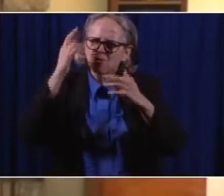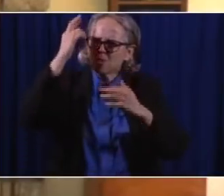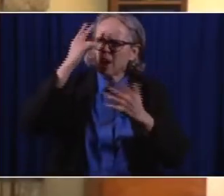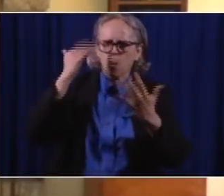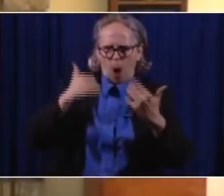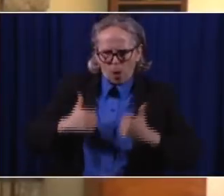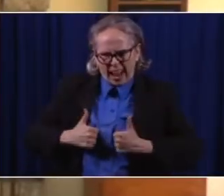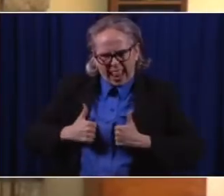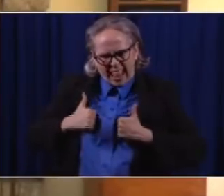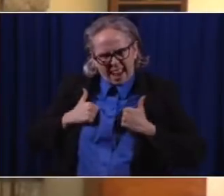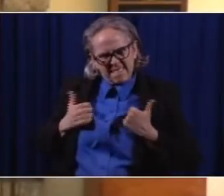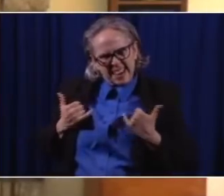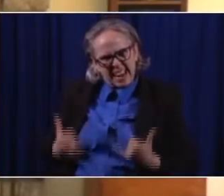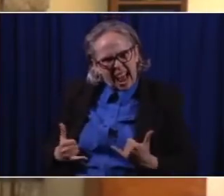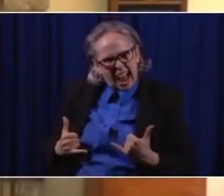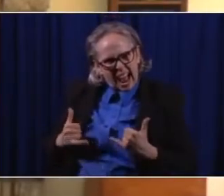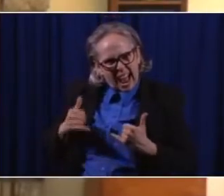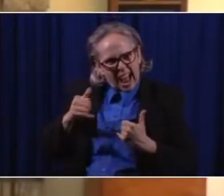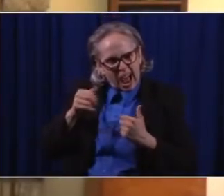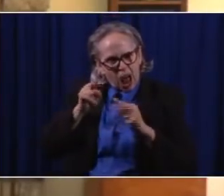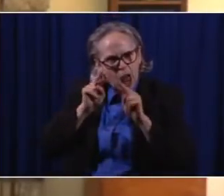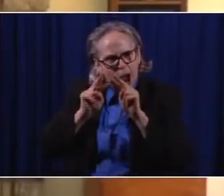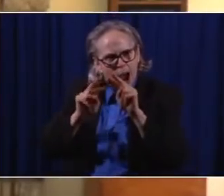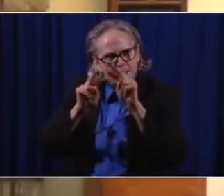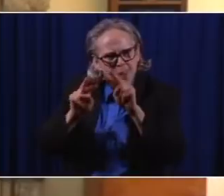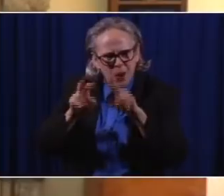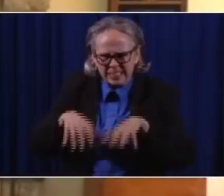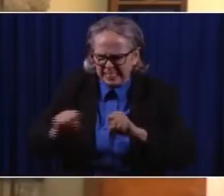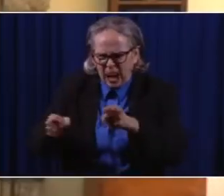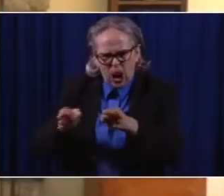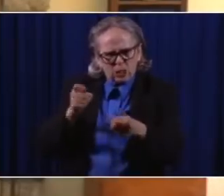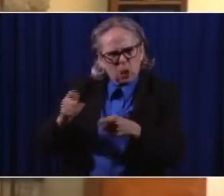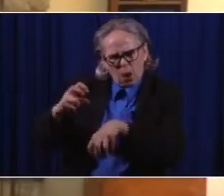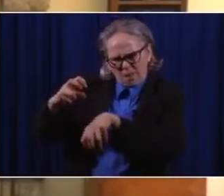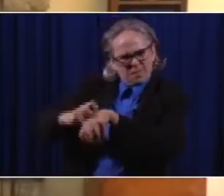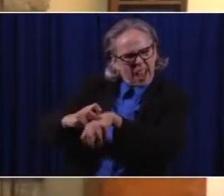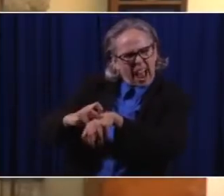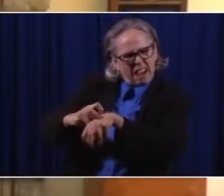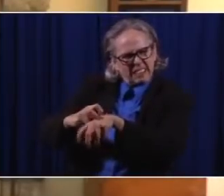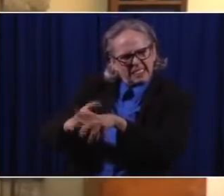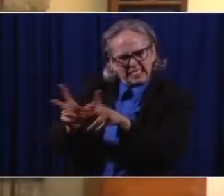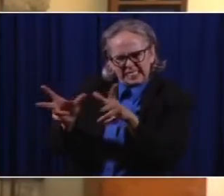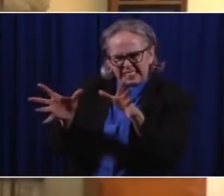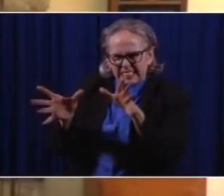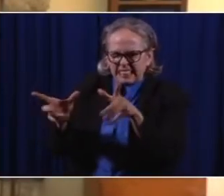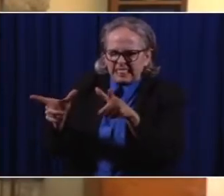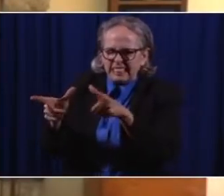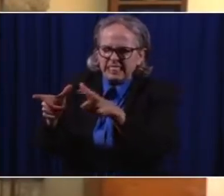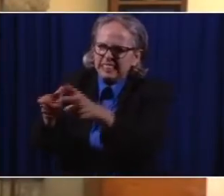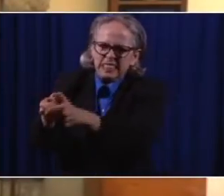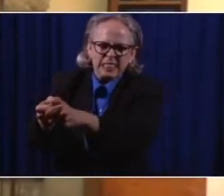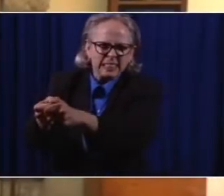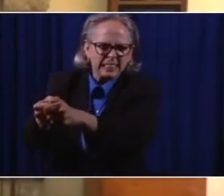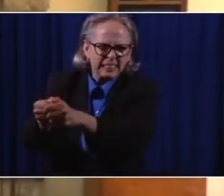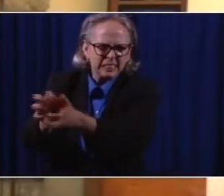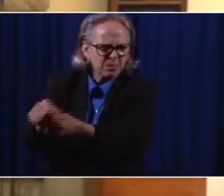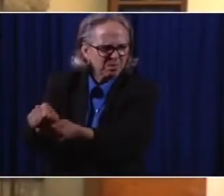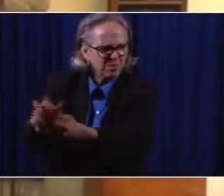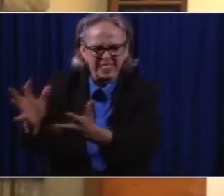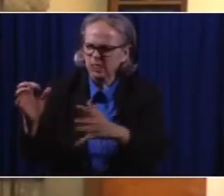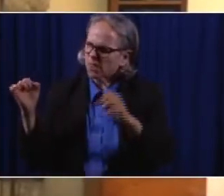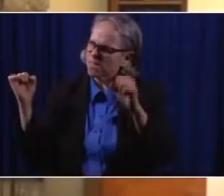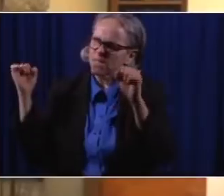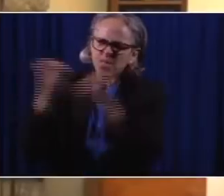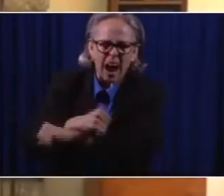virus is threatening us, and we are tougher than the virus, and we just need to push back. And we know we have the tools in